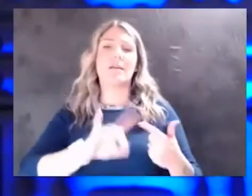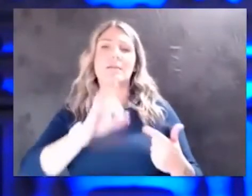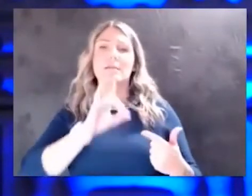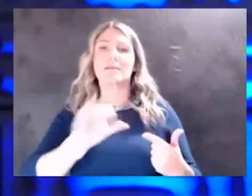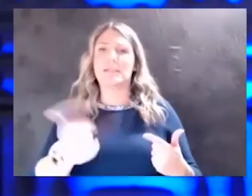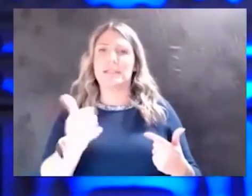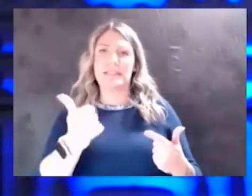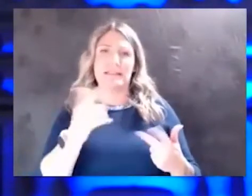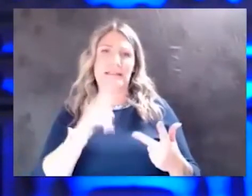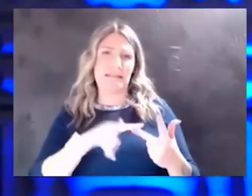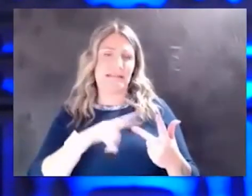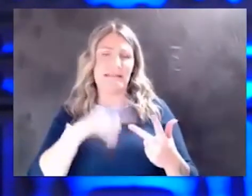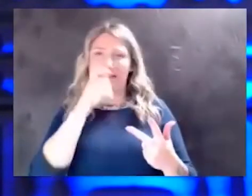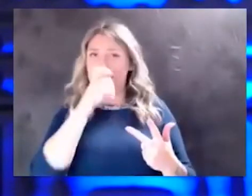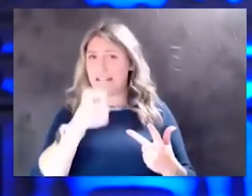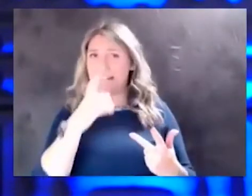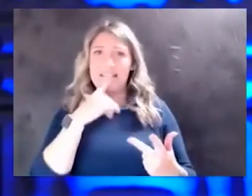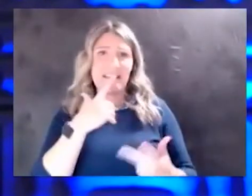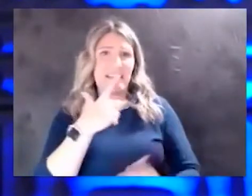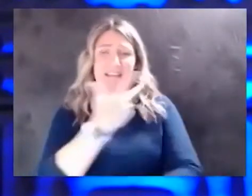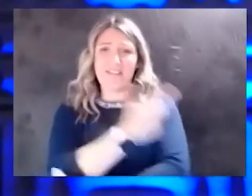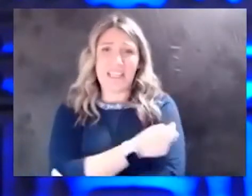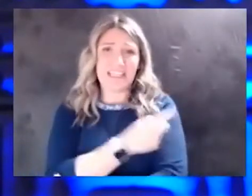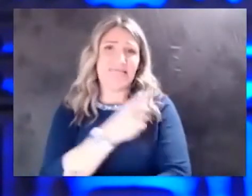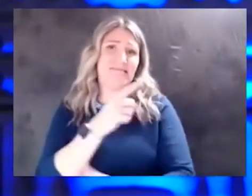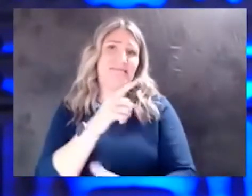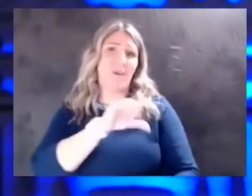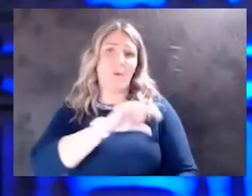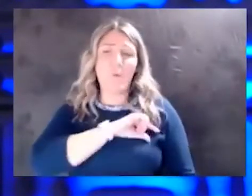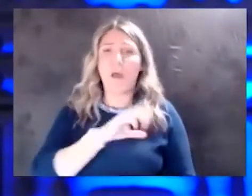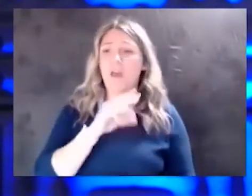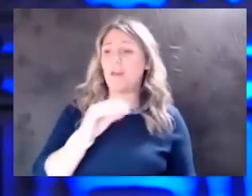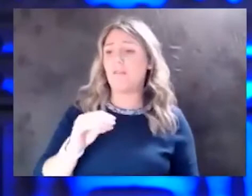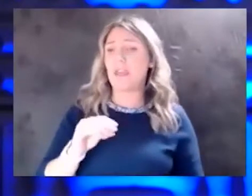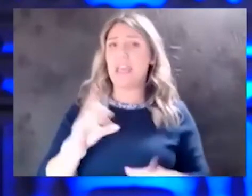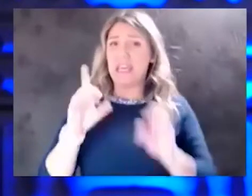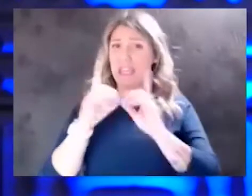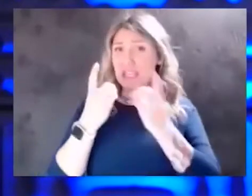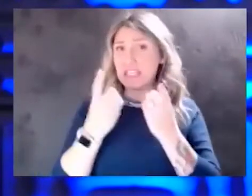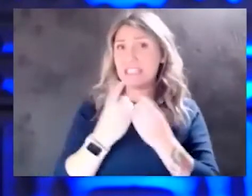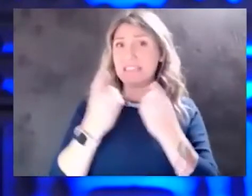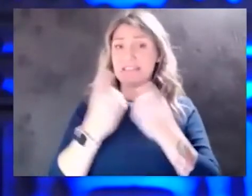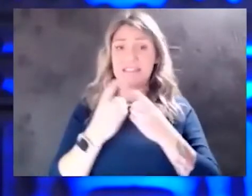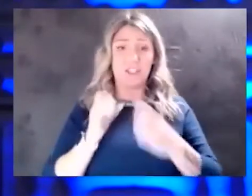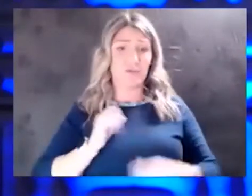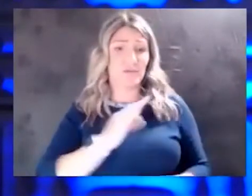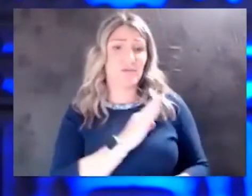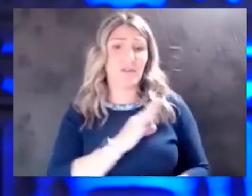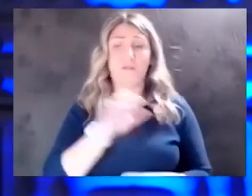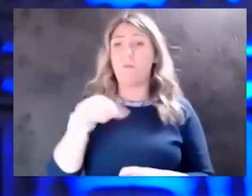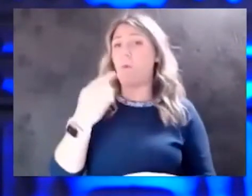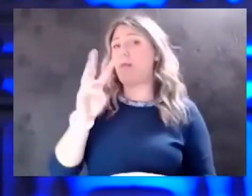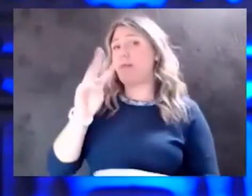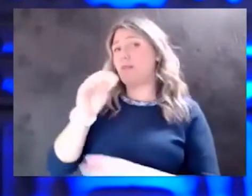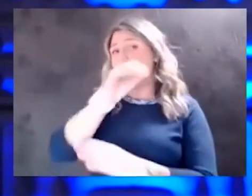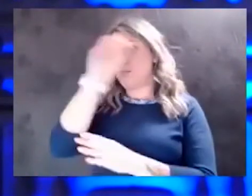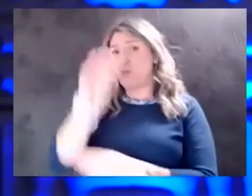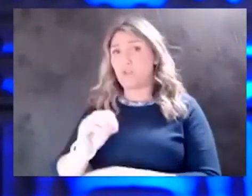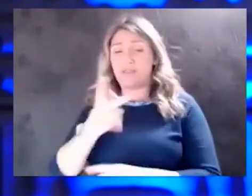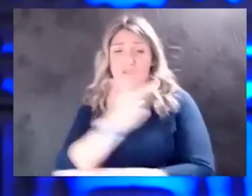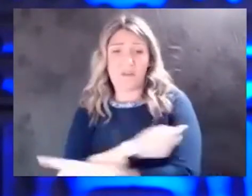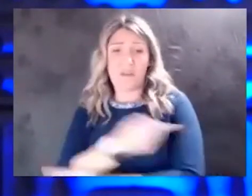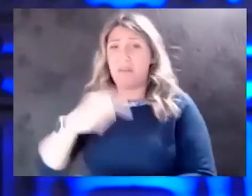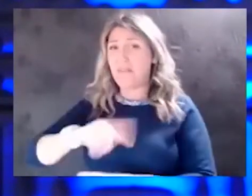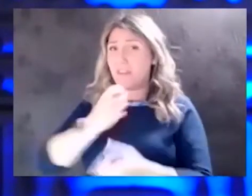requiring masks this next school year, and our district staff are only 60% vaccinated. Will they be safe if they